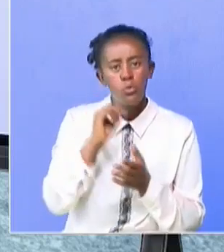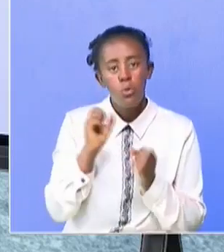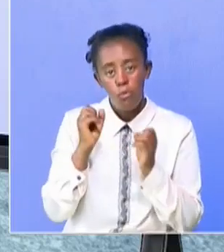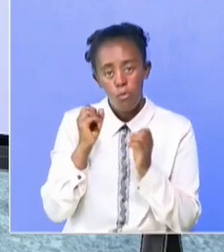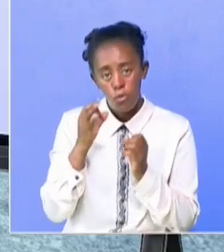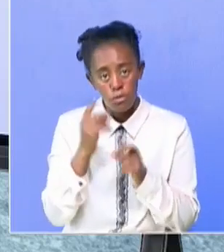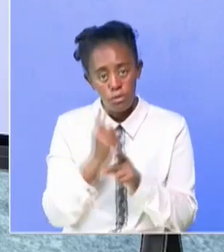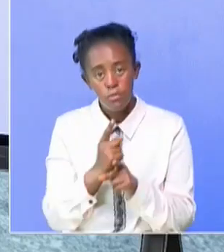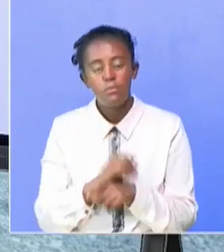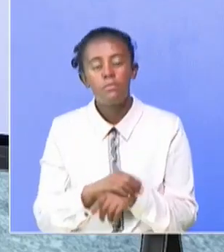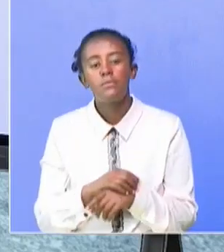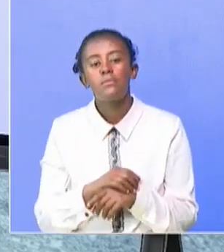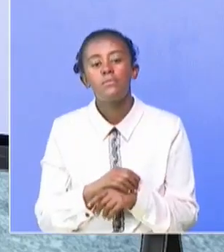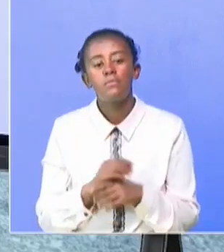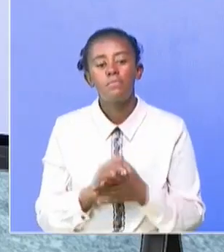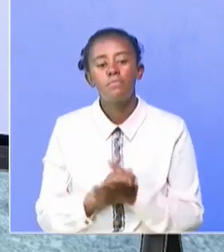course.